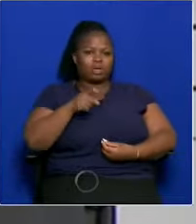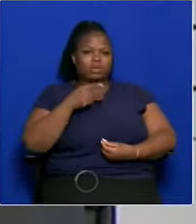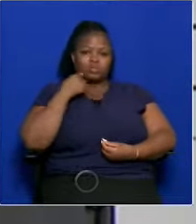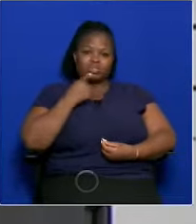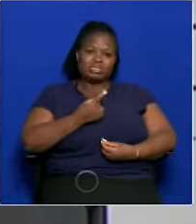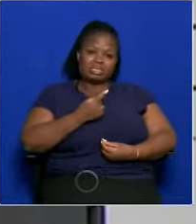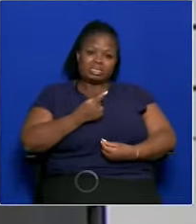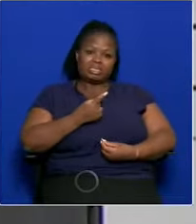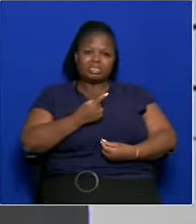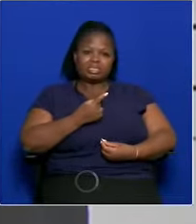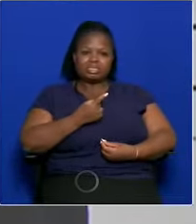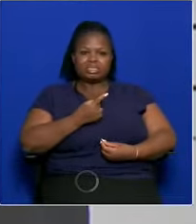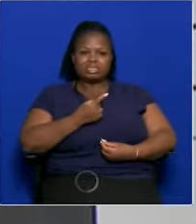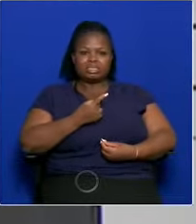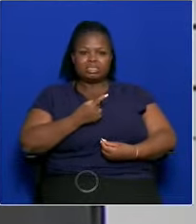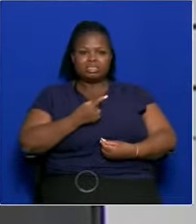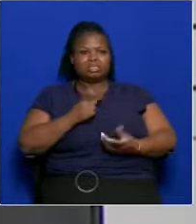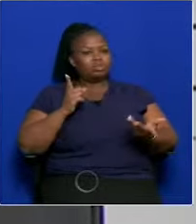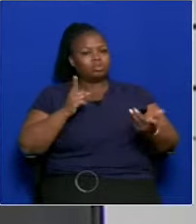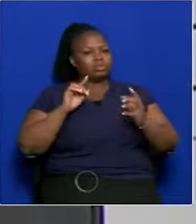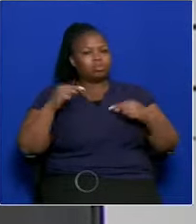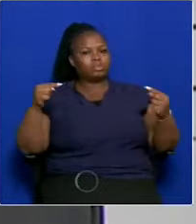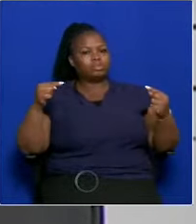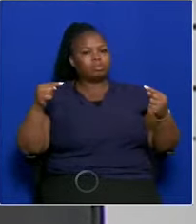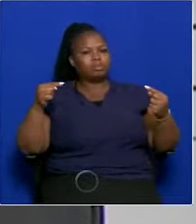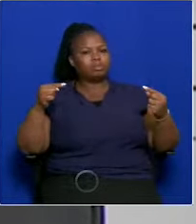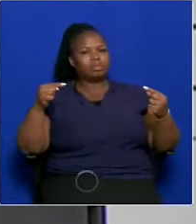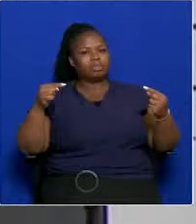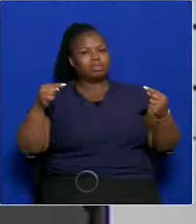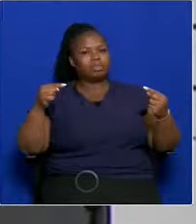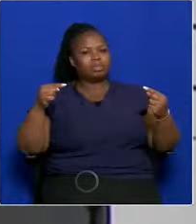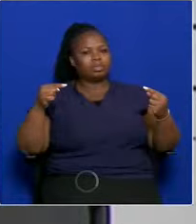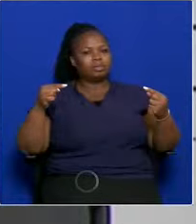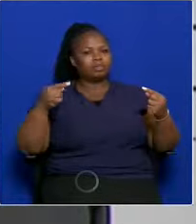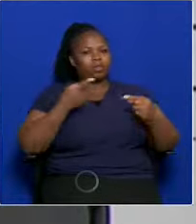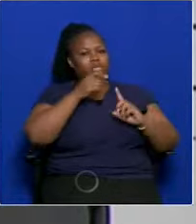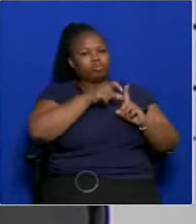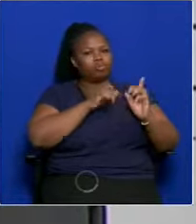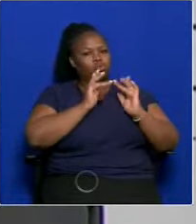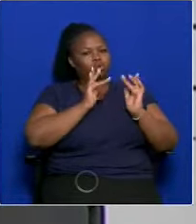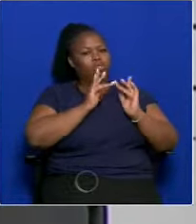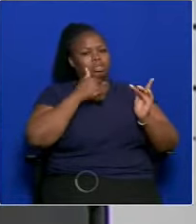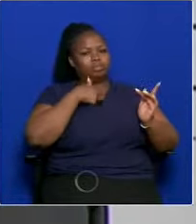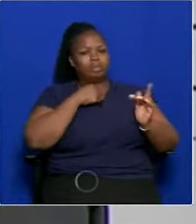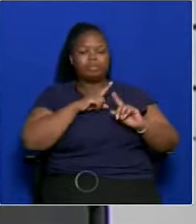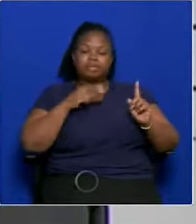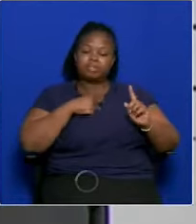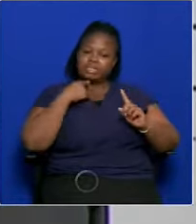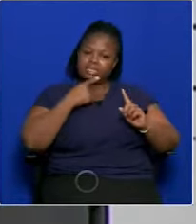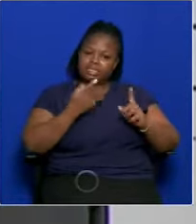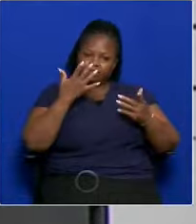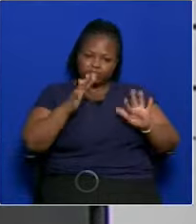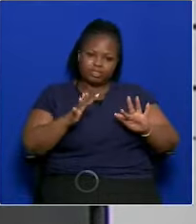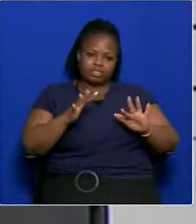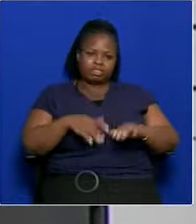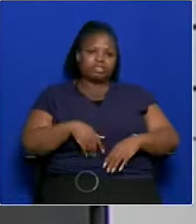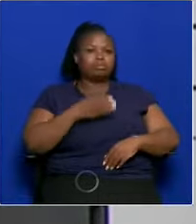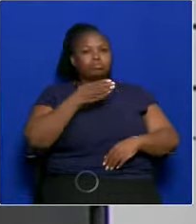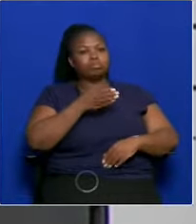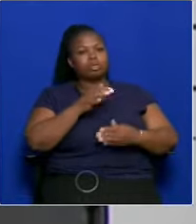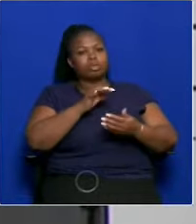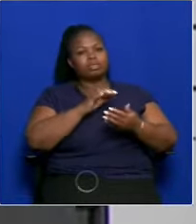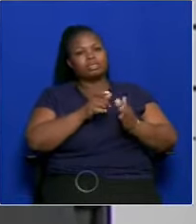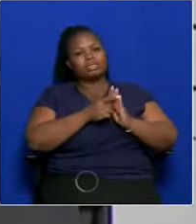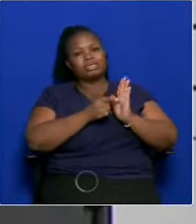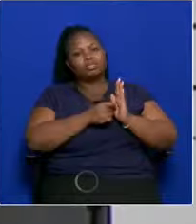inconceivable. But I indicated I underwent operation on the 5th, and I